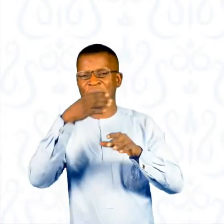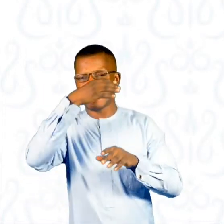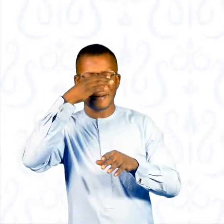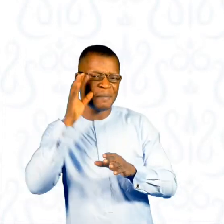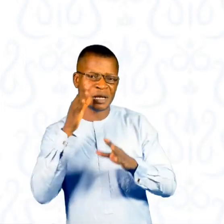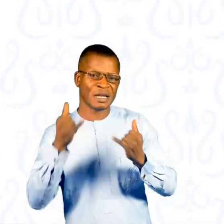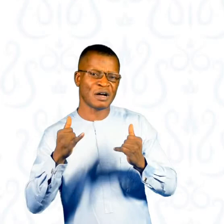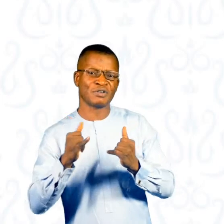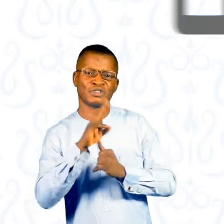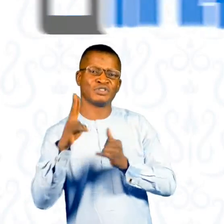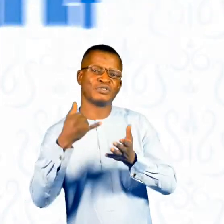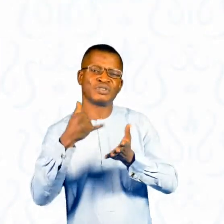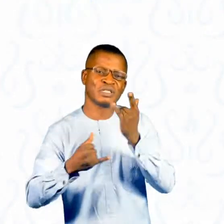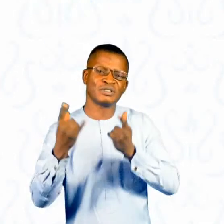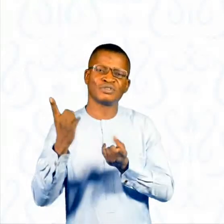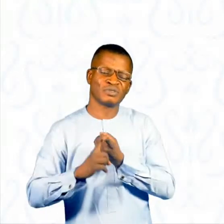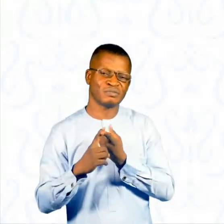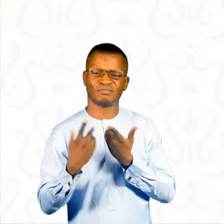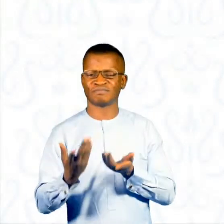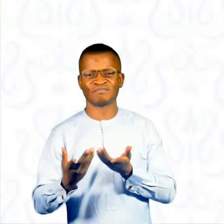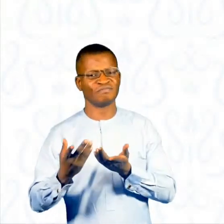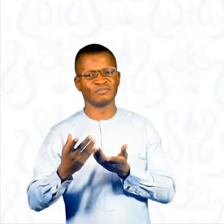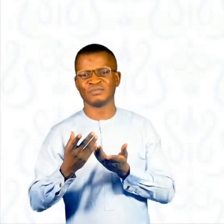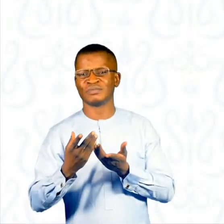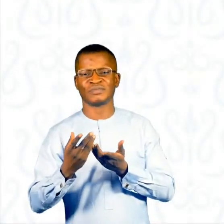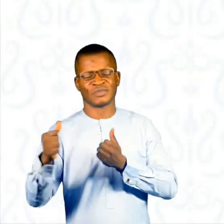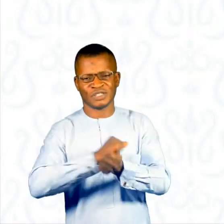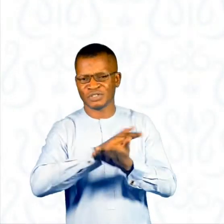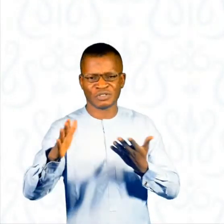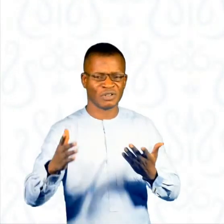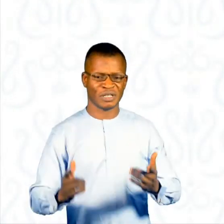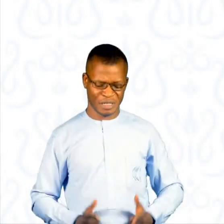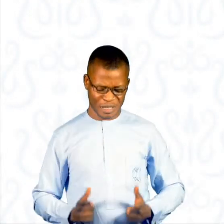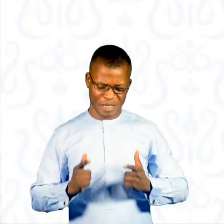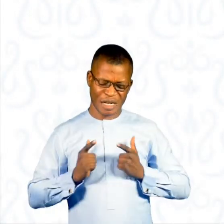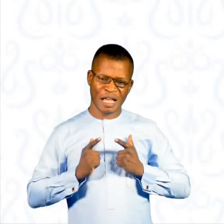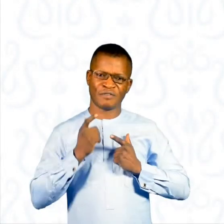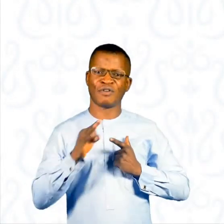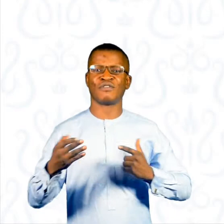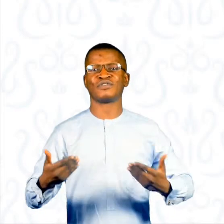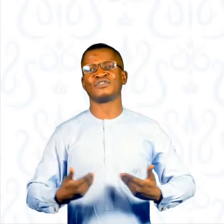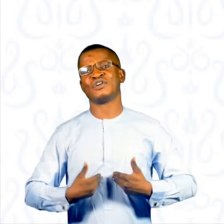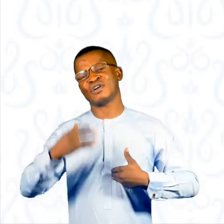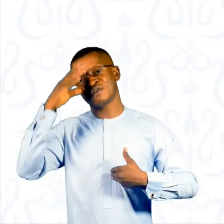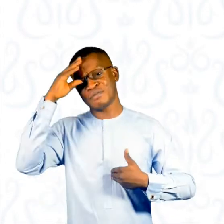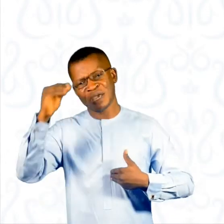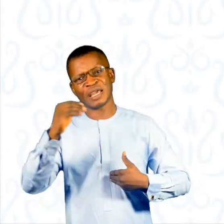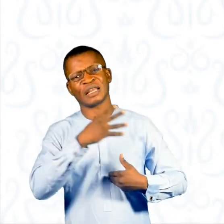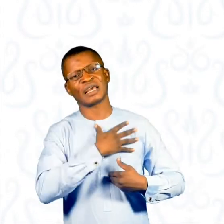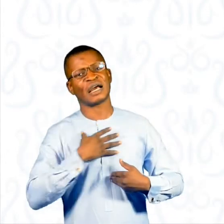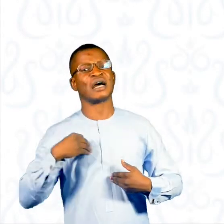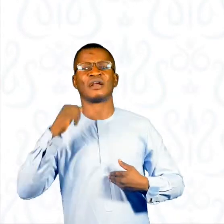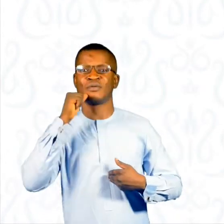system, criminals are now capitalizing on it to destroy the lives of young